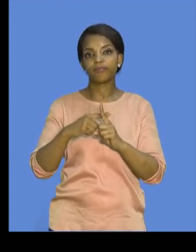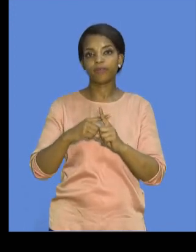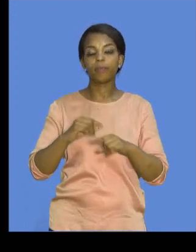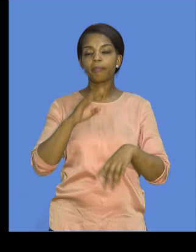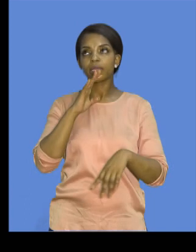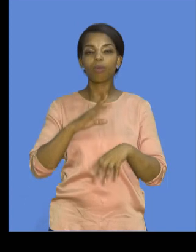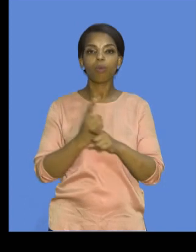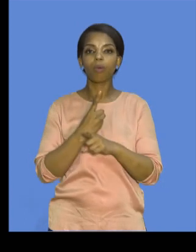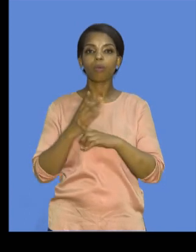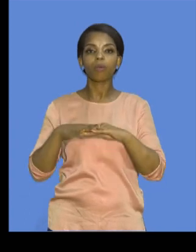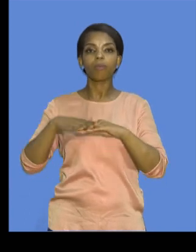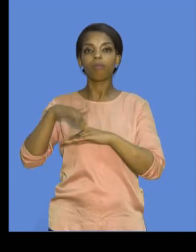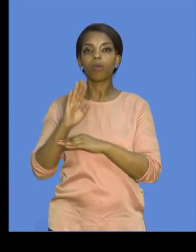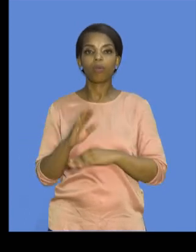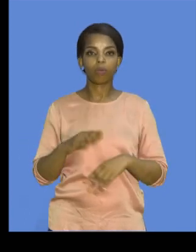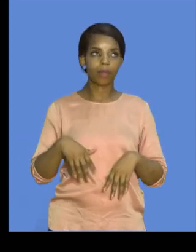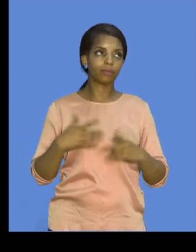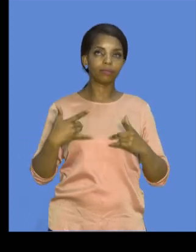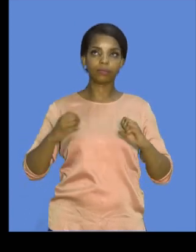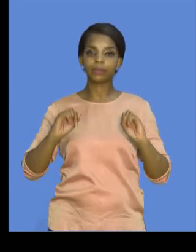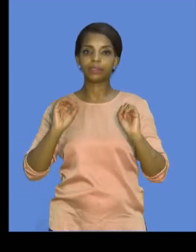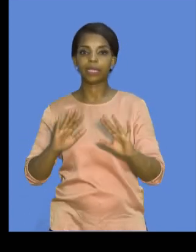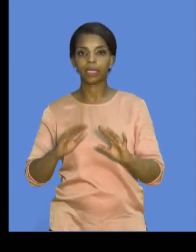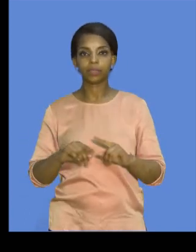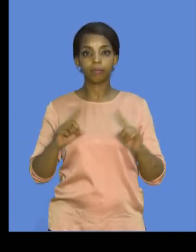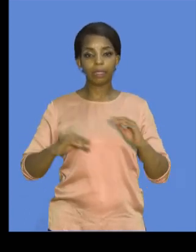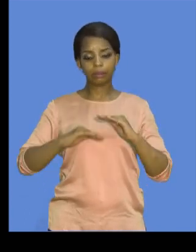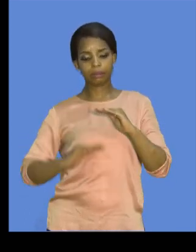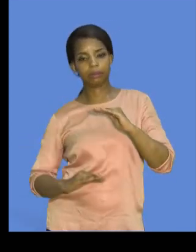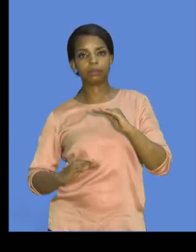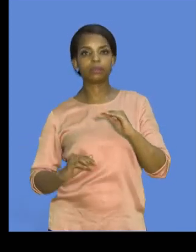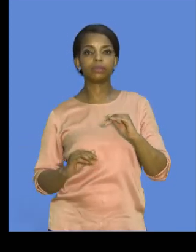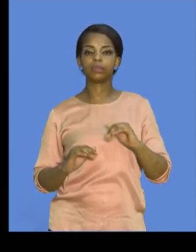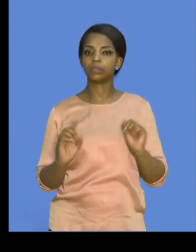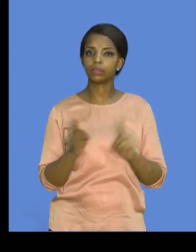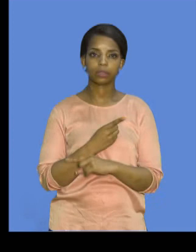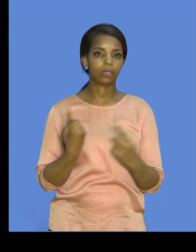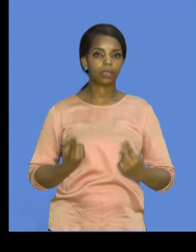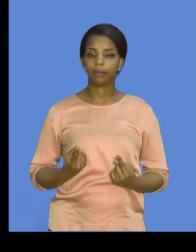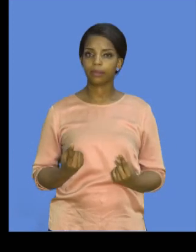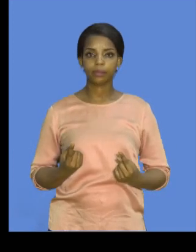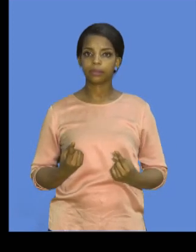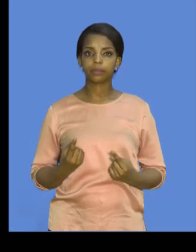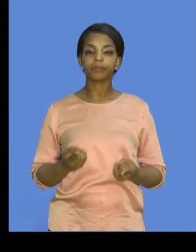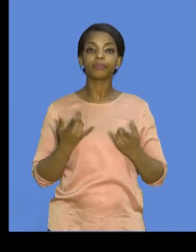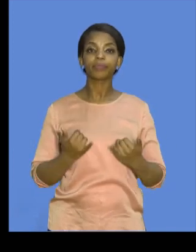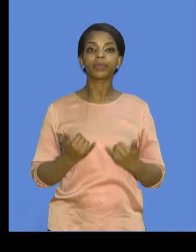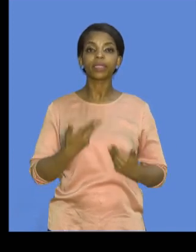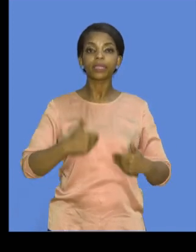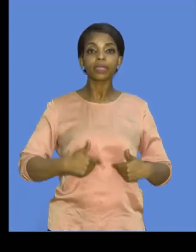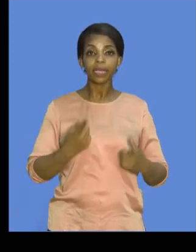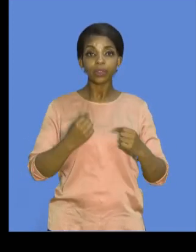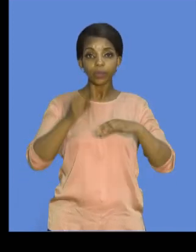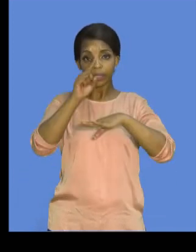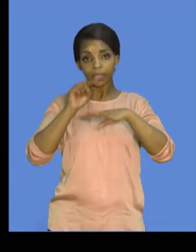integer number of electrons. We can have 10 electrons for argument's sake, but we cannot have minus 10. So when I do that division, the signs